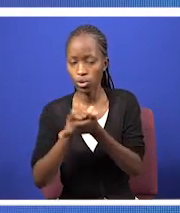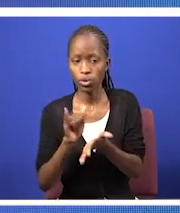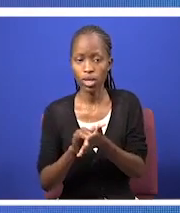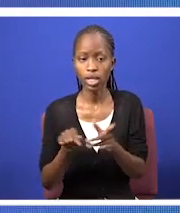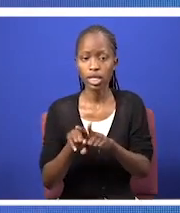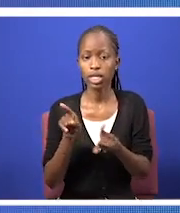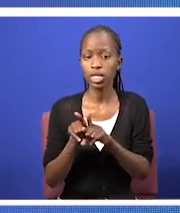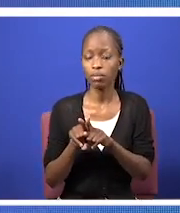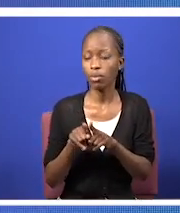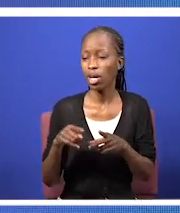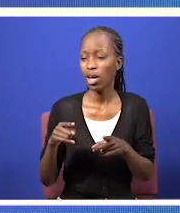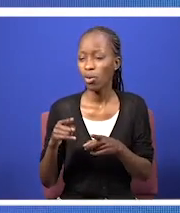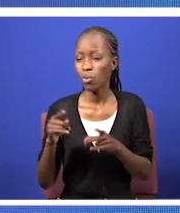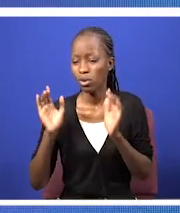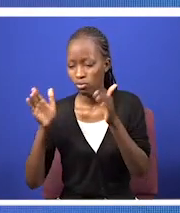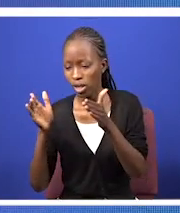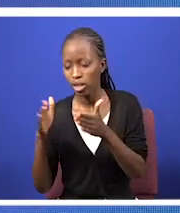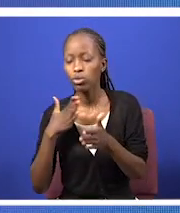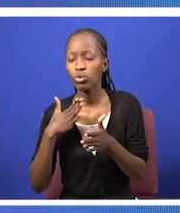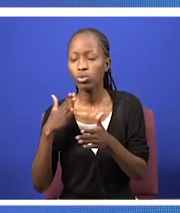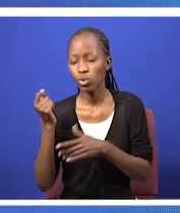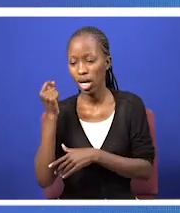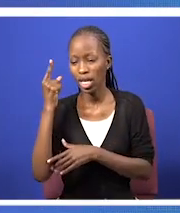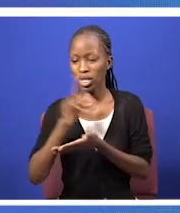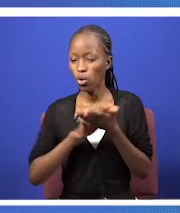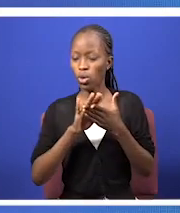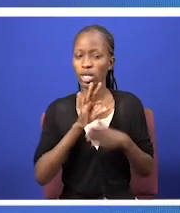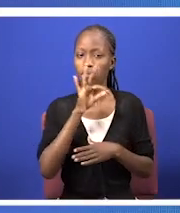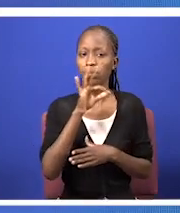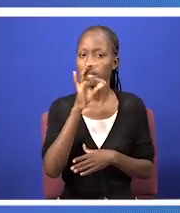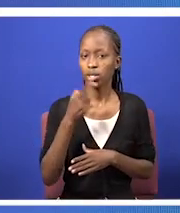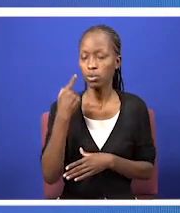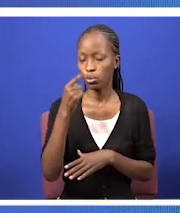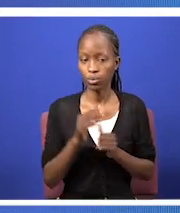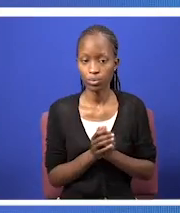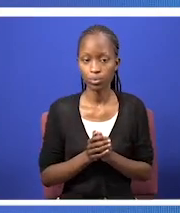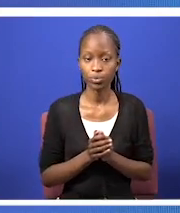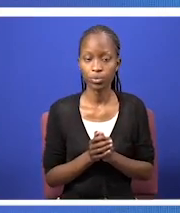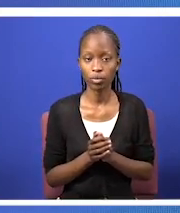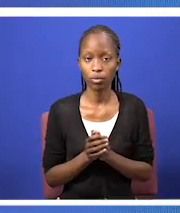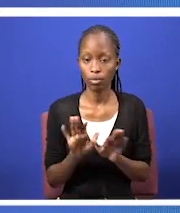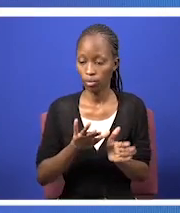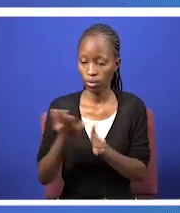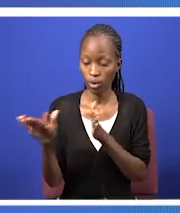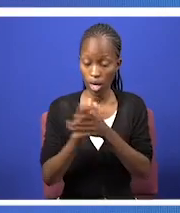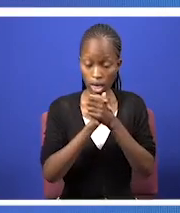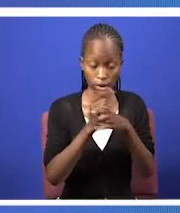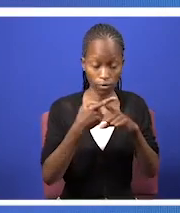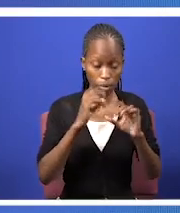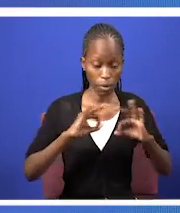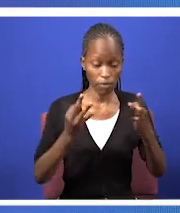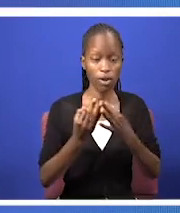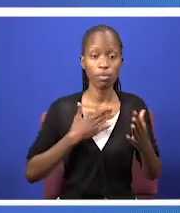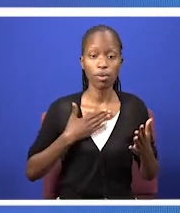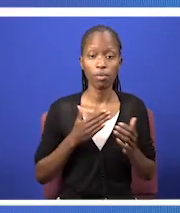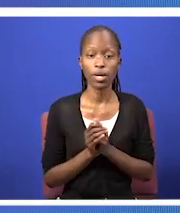at what is the person or who is the person of the Holy Spirit together today. I want to bring greetings for my